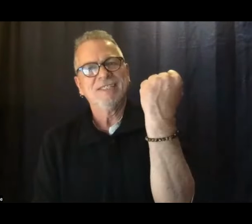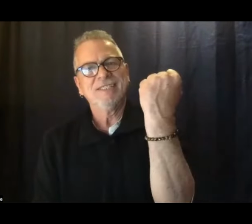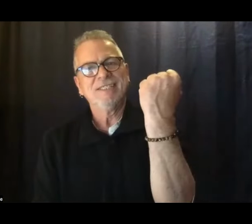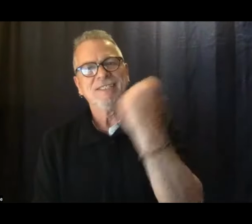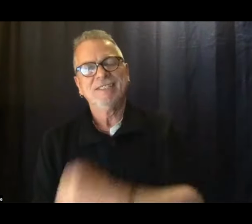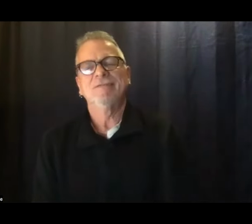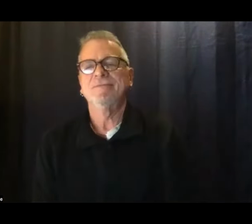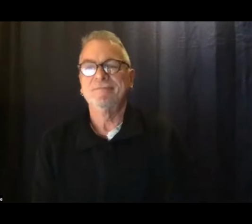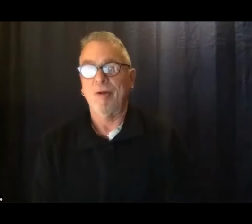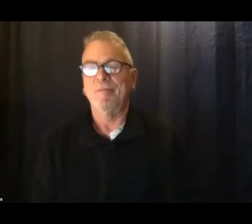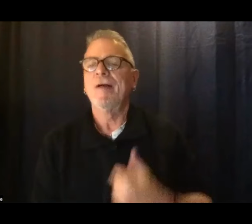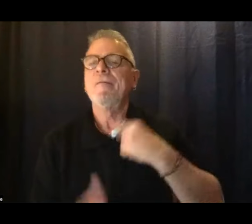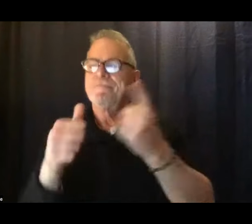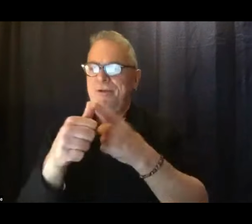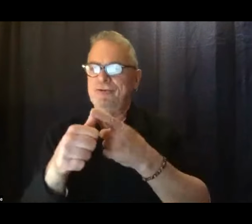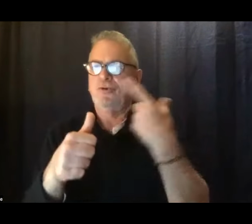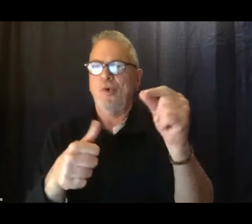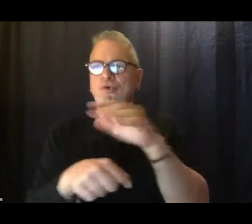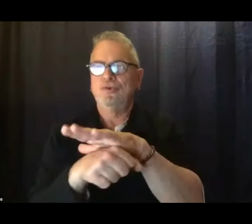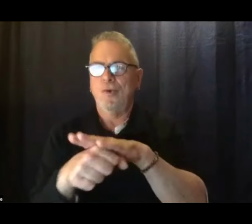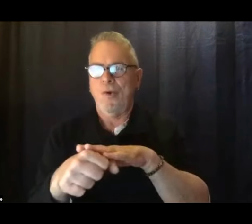I'm going to fingerspell only with the fist.